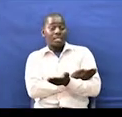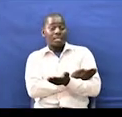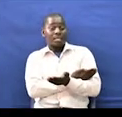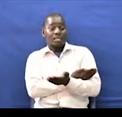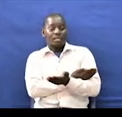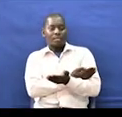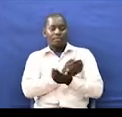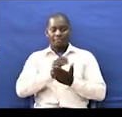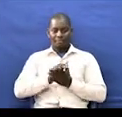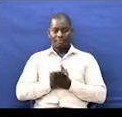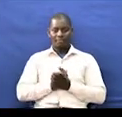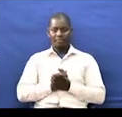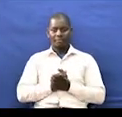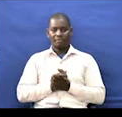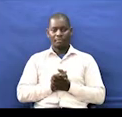Perpendicular